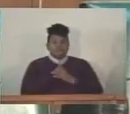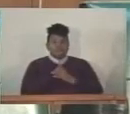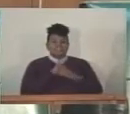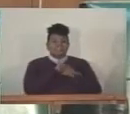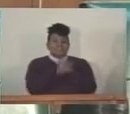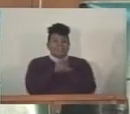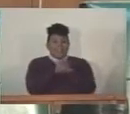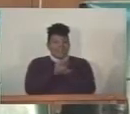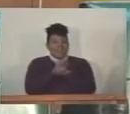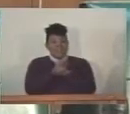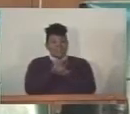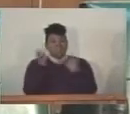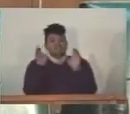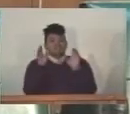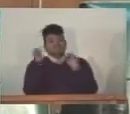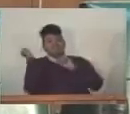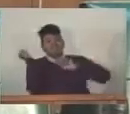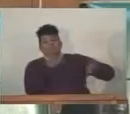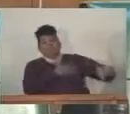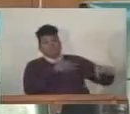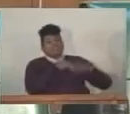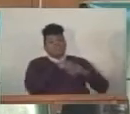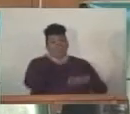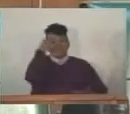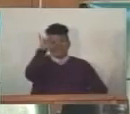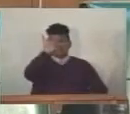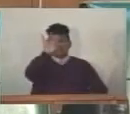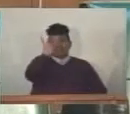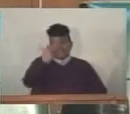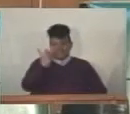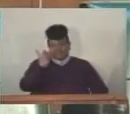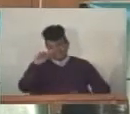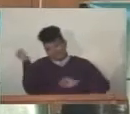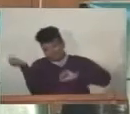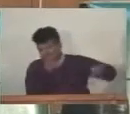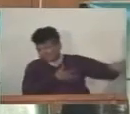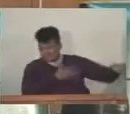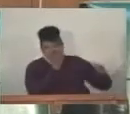slavery was abolished in 1838.